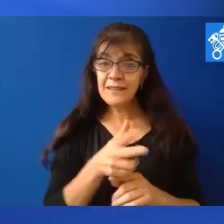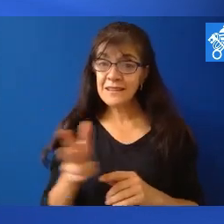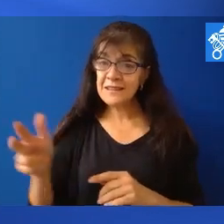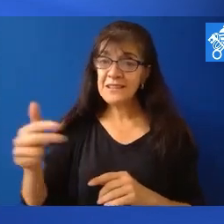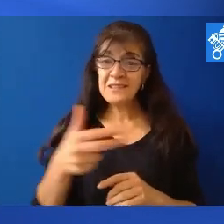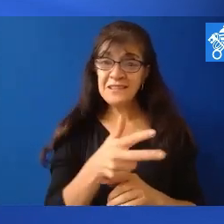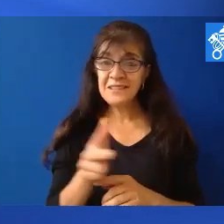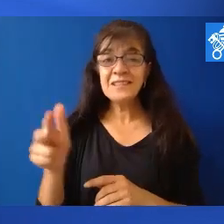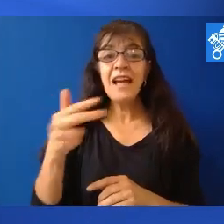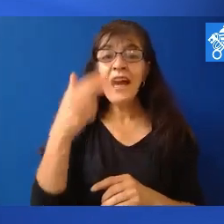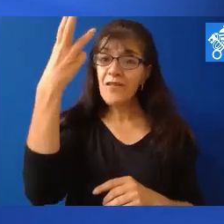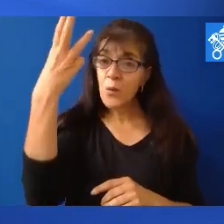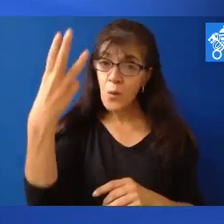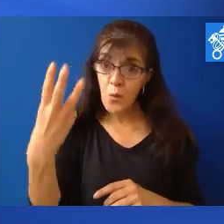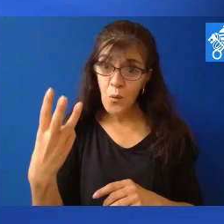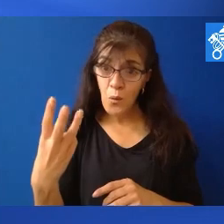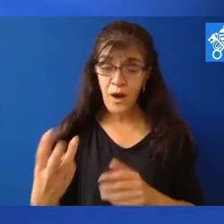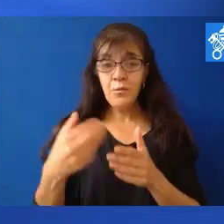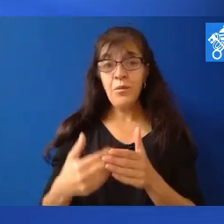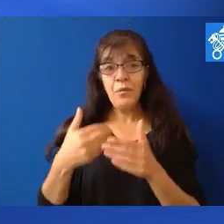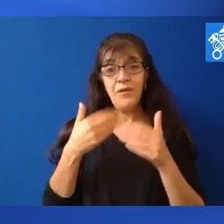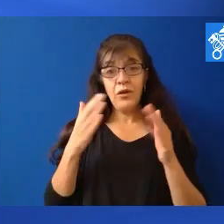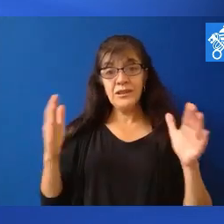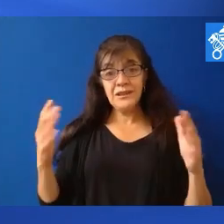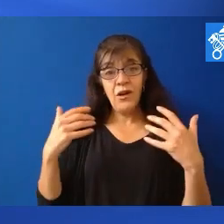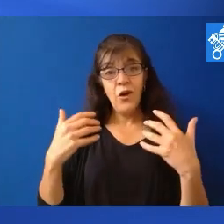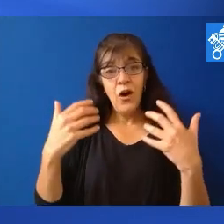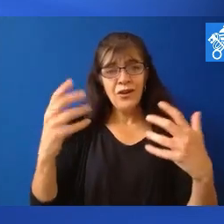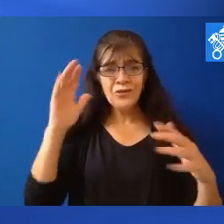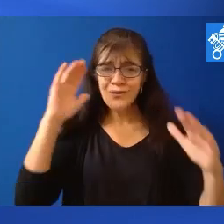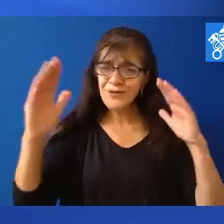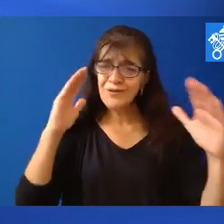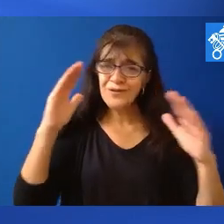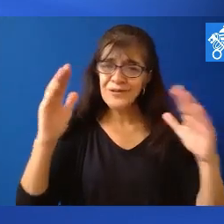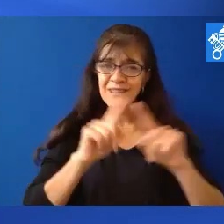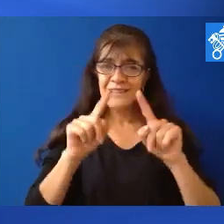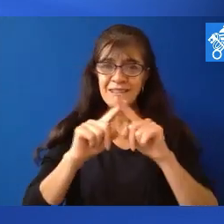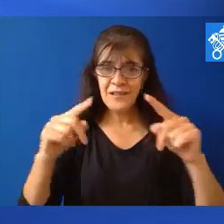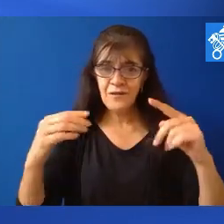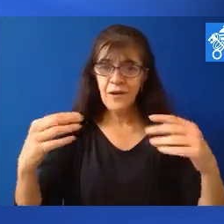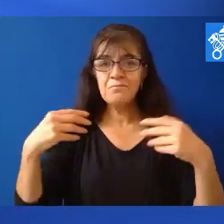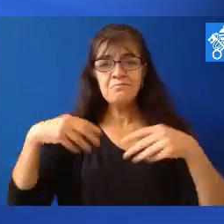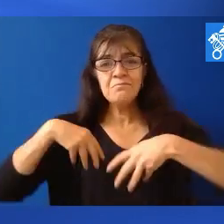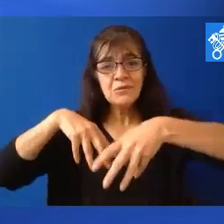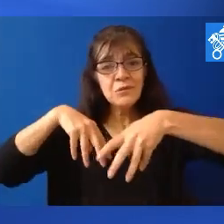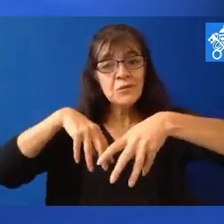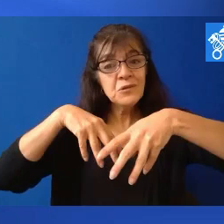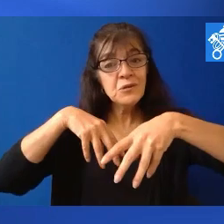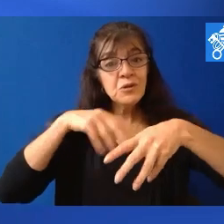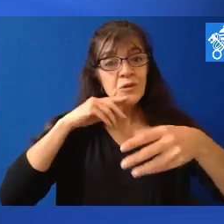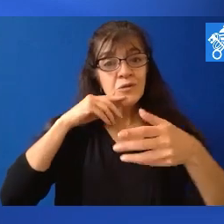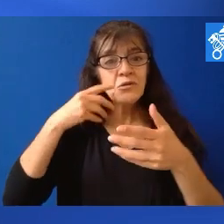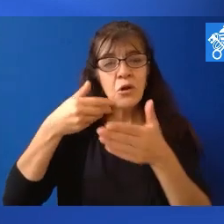the rounds of the square every Wednesday morning before the general audience to greet the various pilgrims who are in the